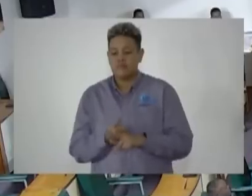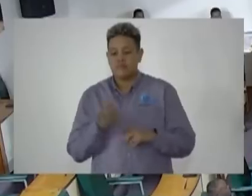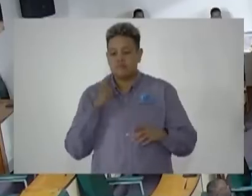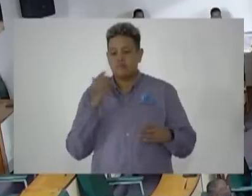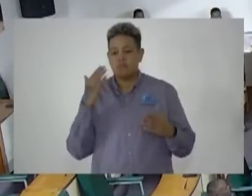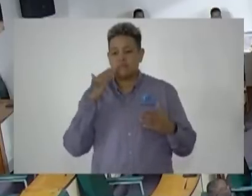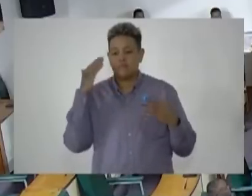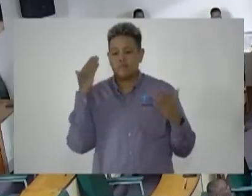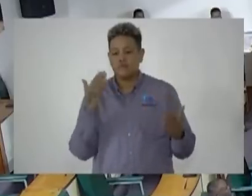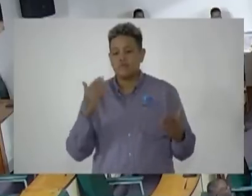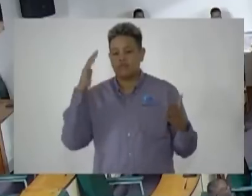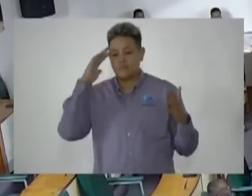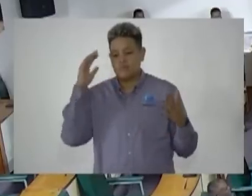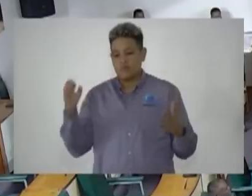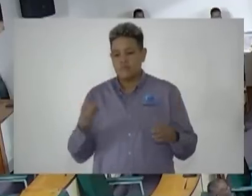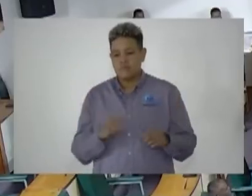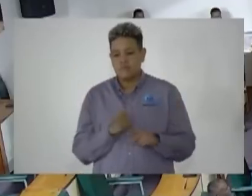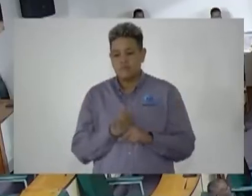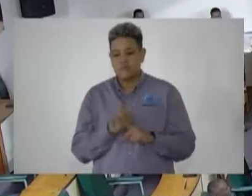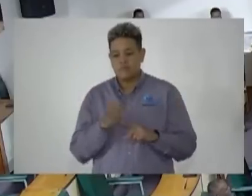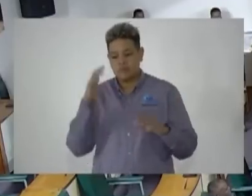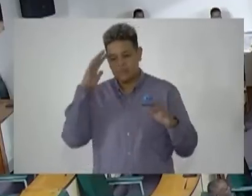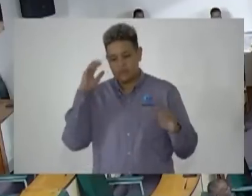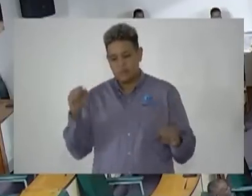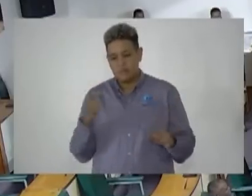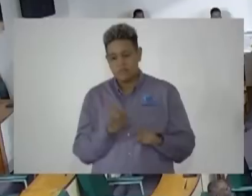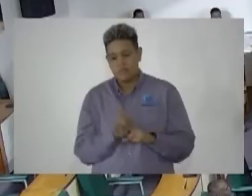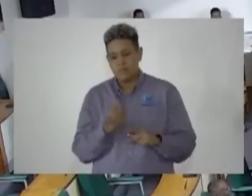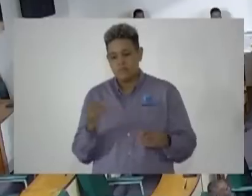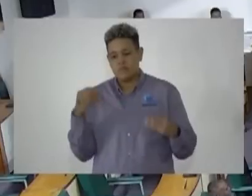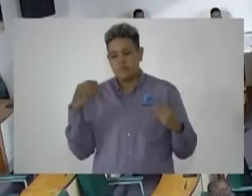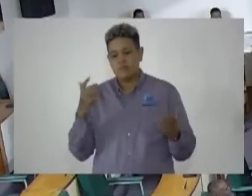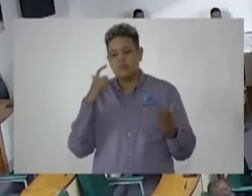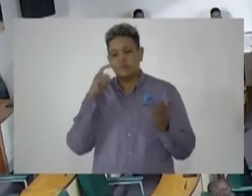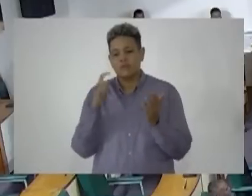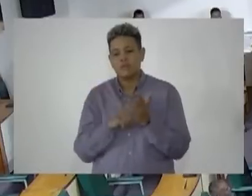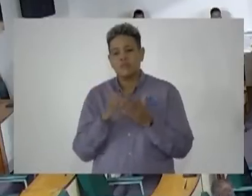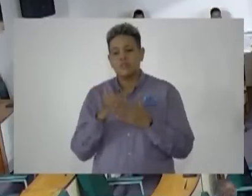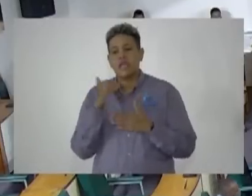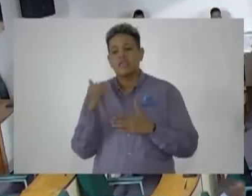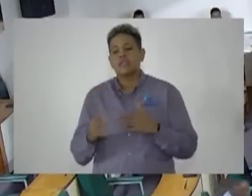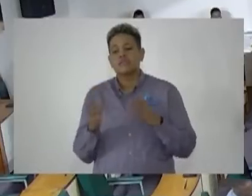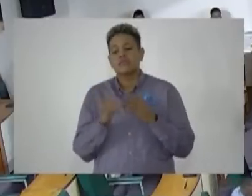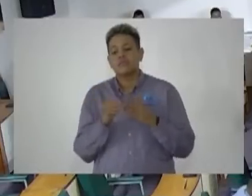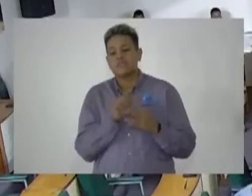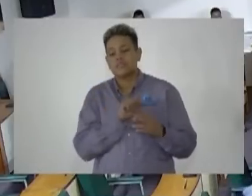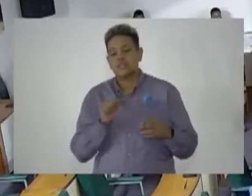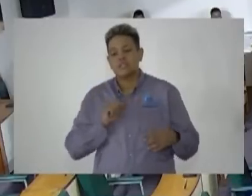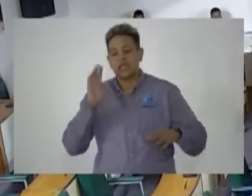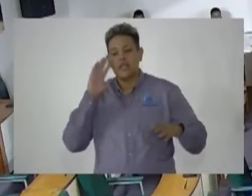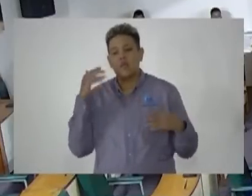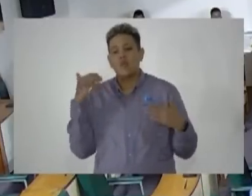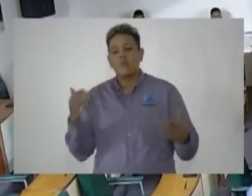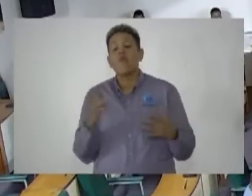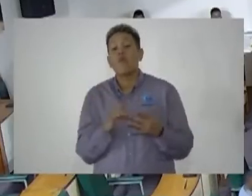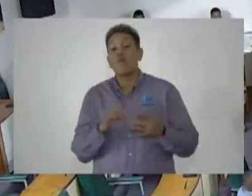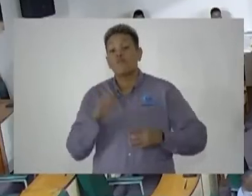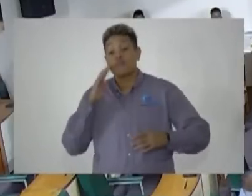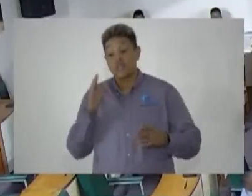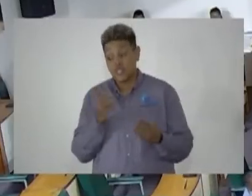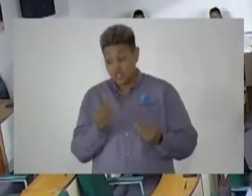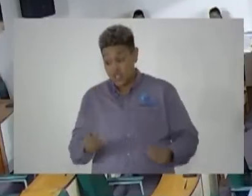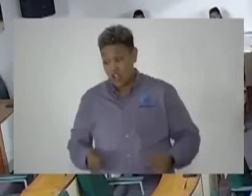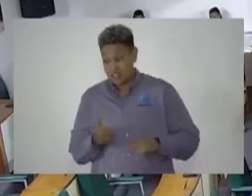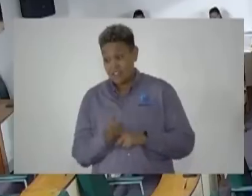Thank you, Mr. President. Mr. President, I beg to give notice that at the next meeting of the Senate, I will move. Be it